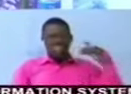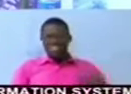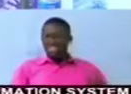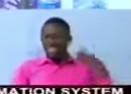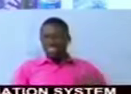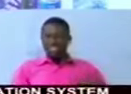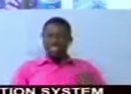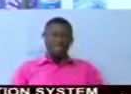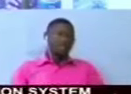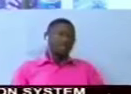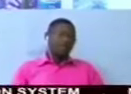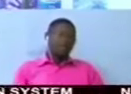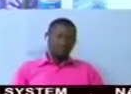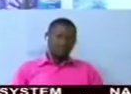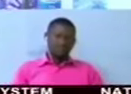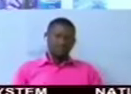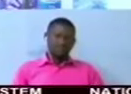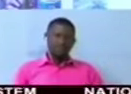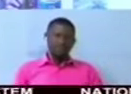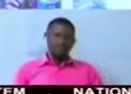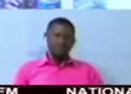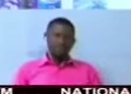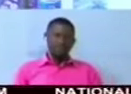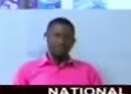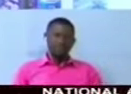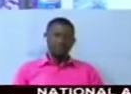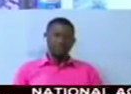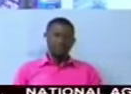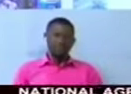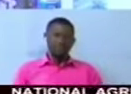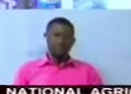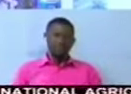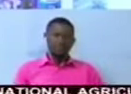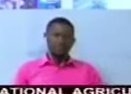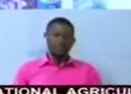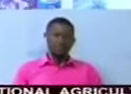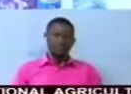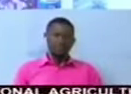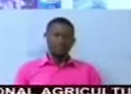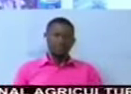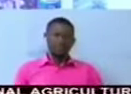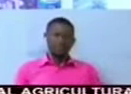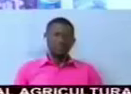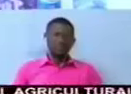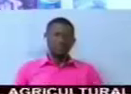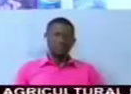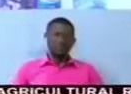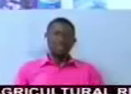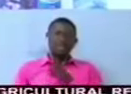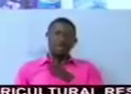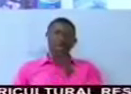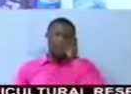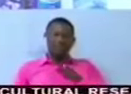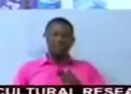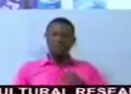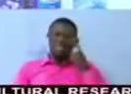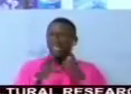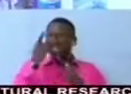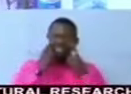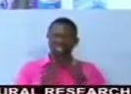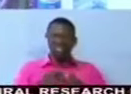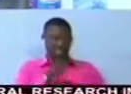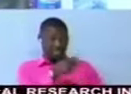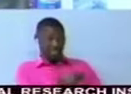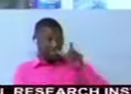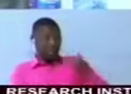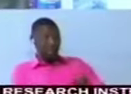one. Boko don netali ne ki moma du filam bi moma xarni moma was the one who was narrating that is this person who hit me